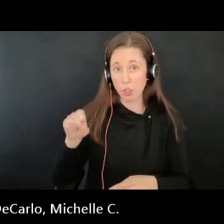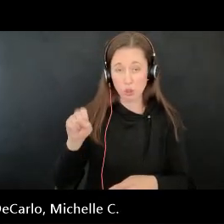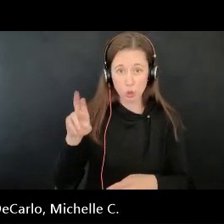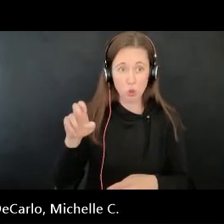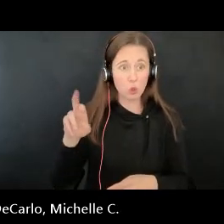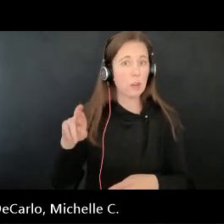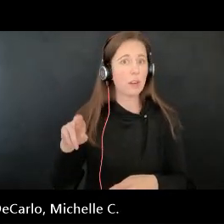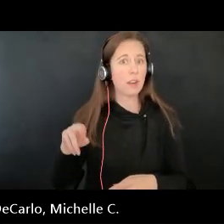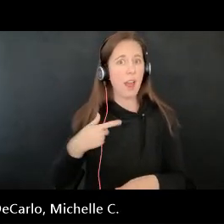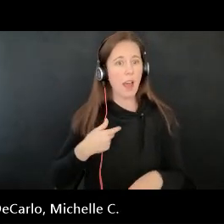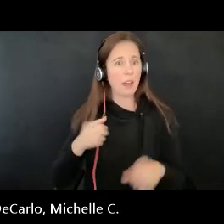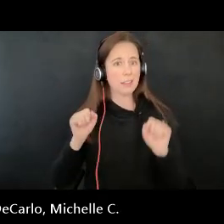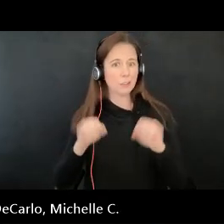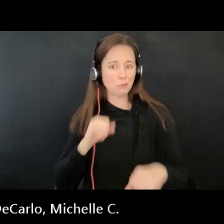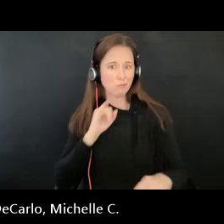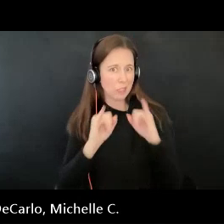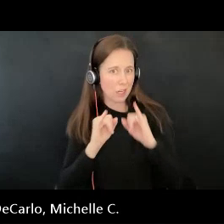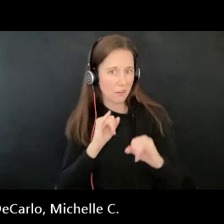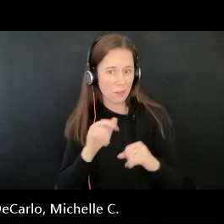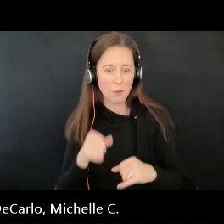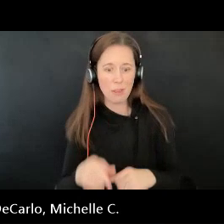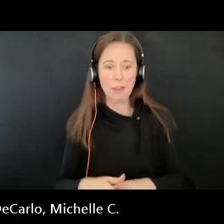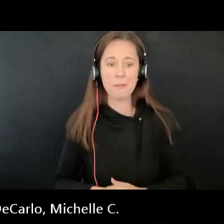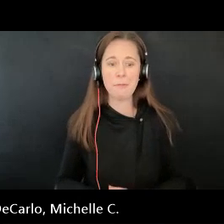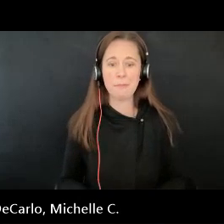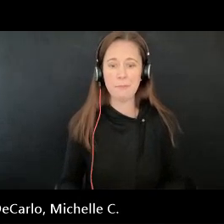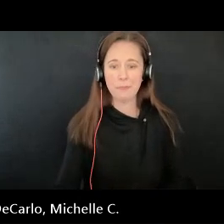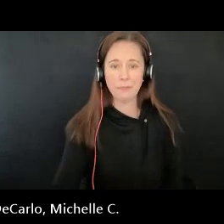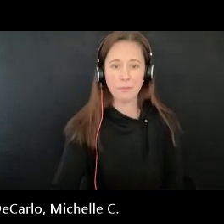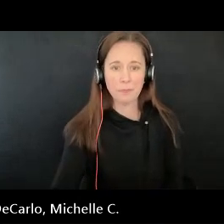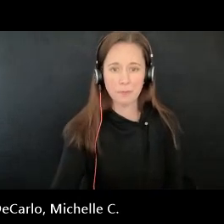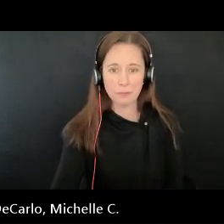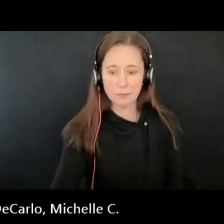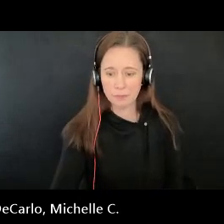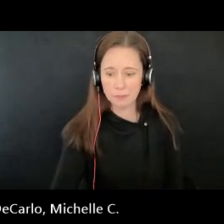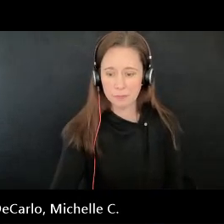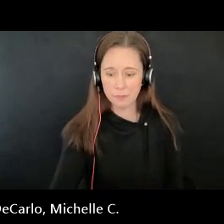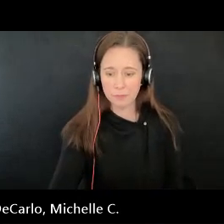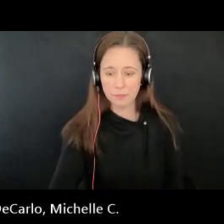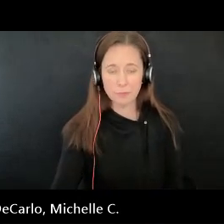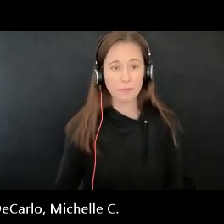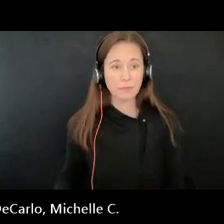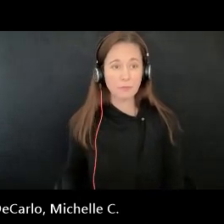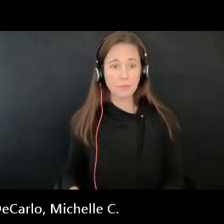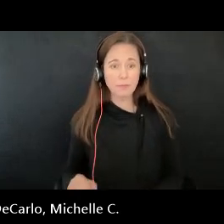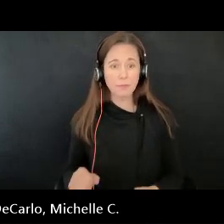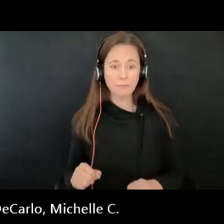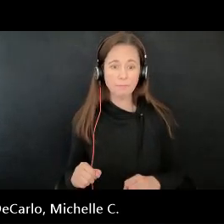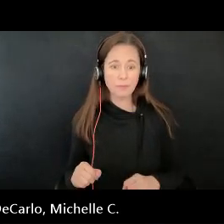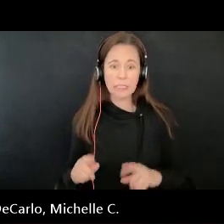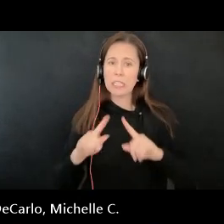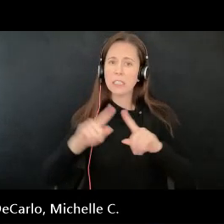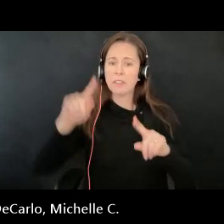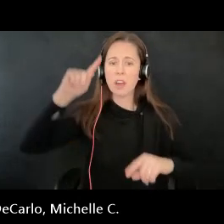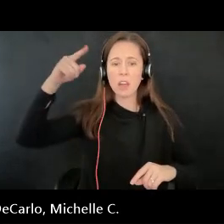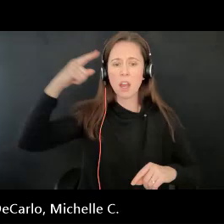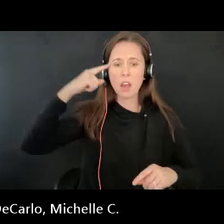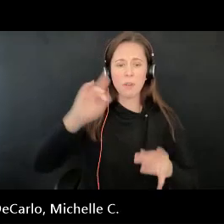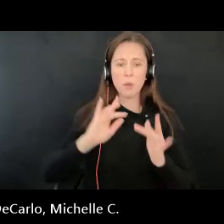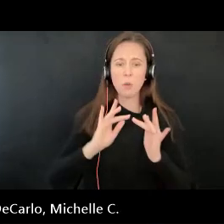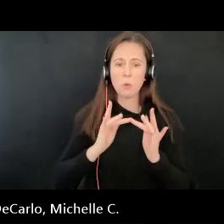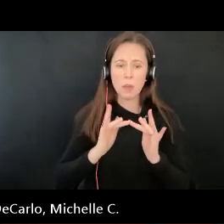this slide, I have one of my favorite documents that I found in Fold 3, which is a government website used to